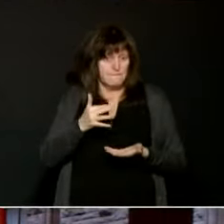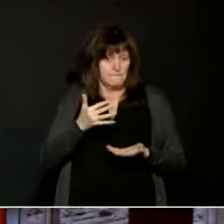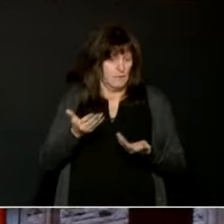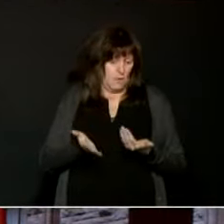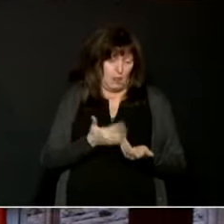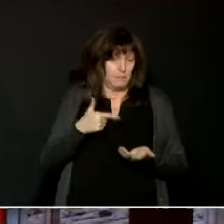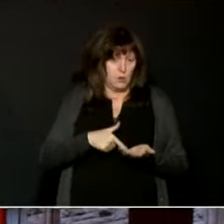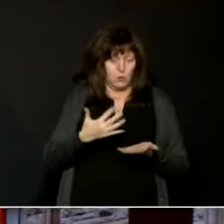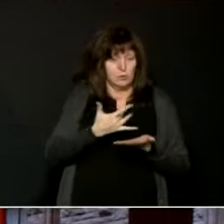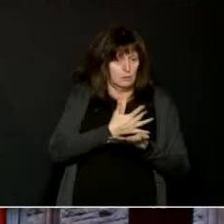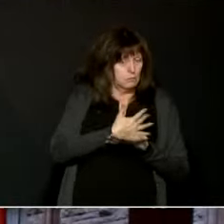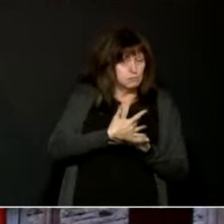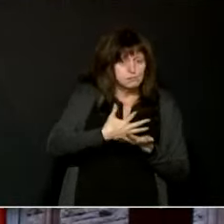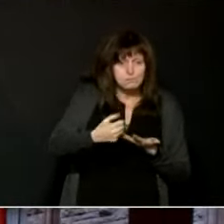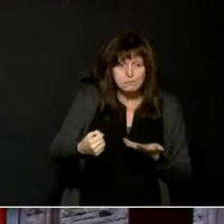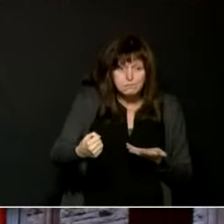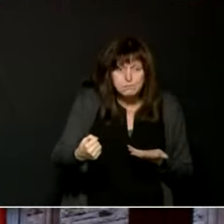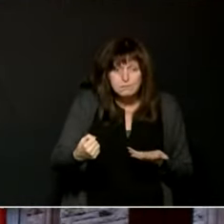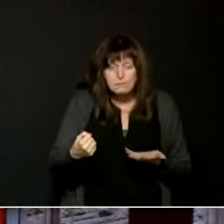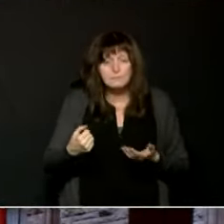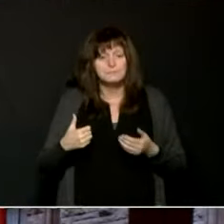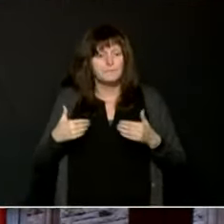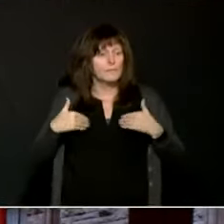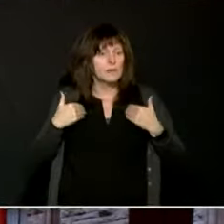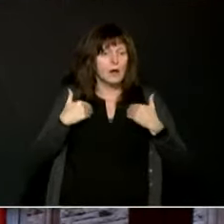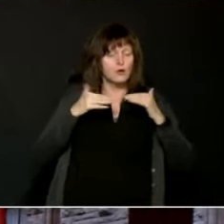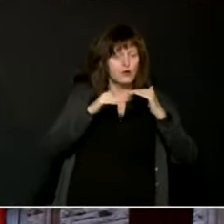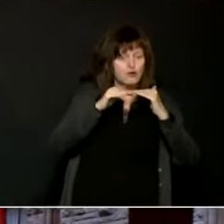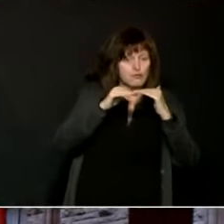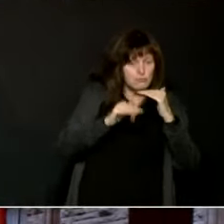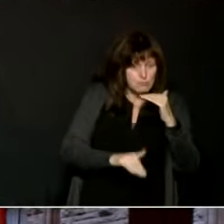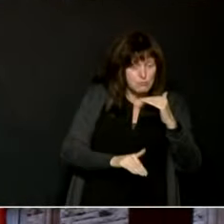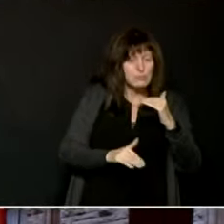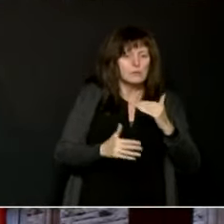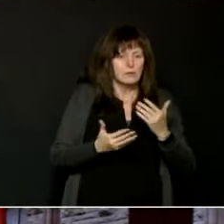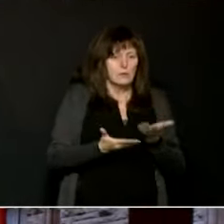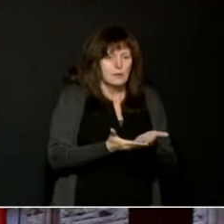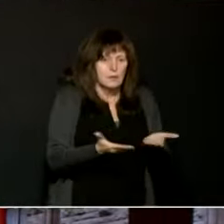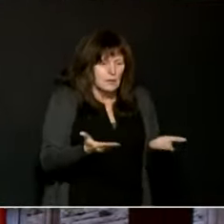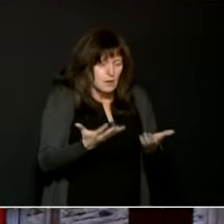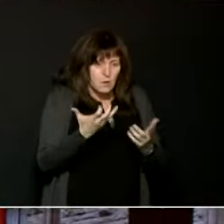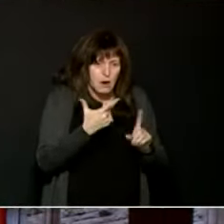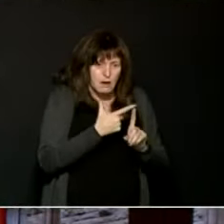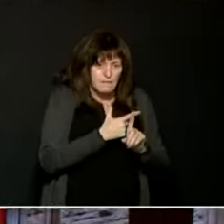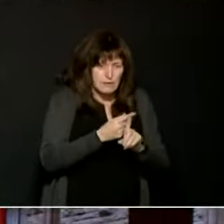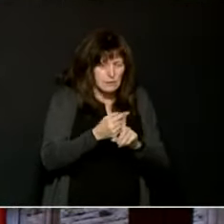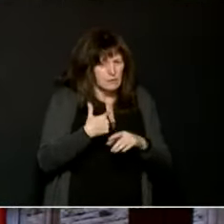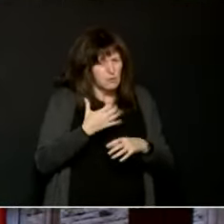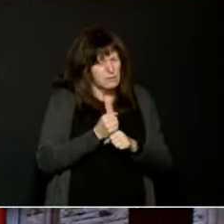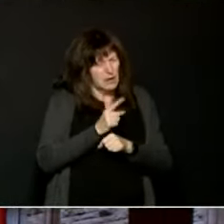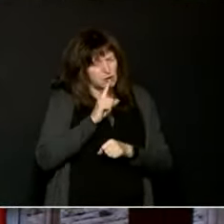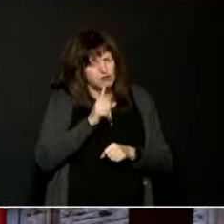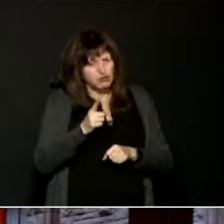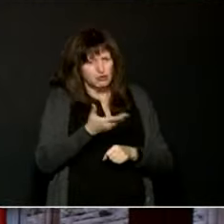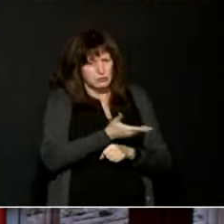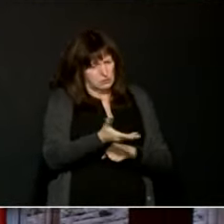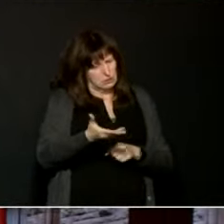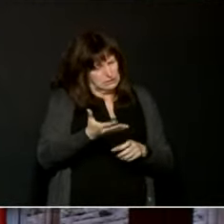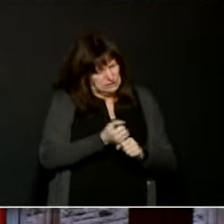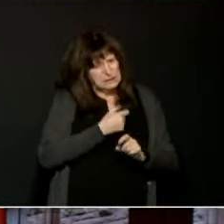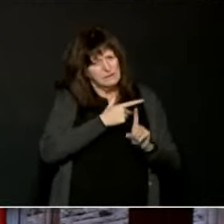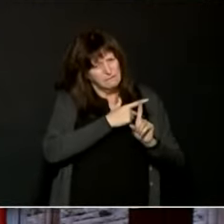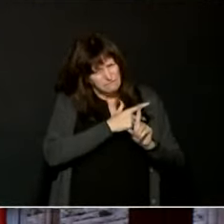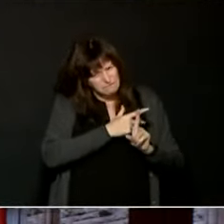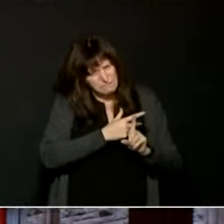got a lot of people to deal with even now. So we have our work cut out for us. Follow up. Thank you, Dr.